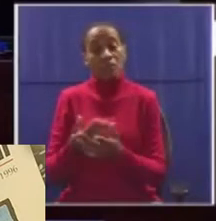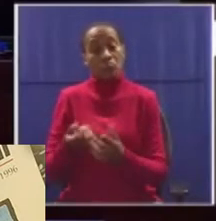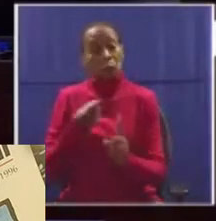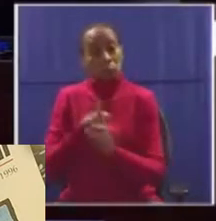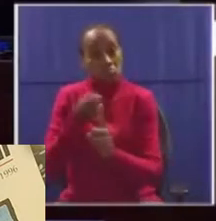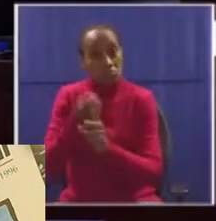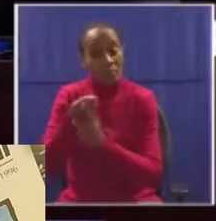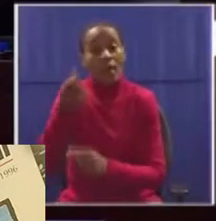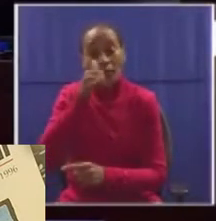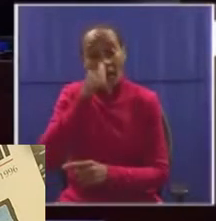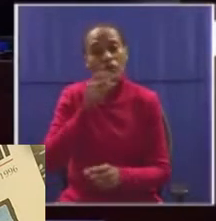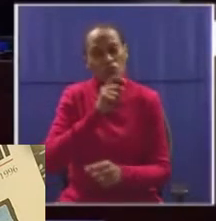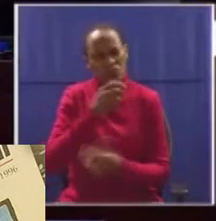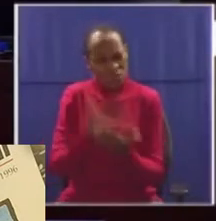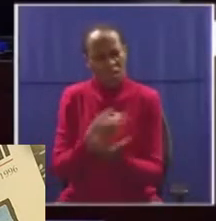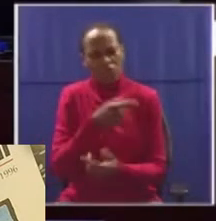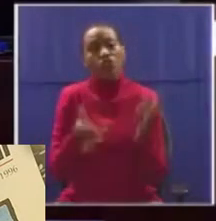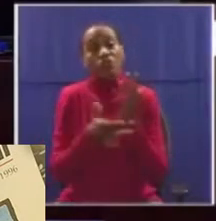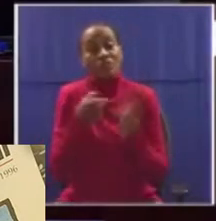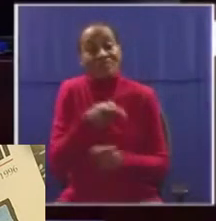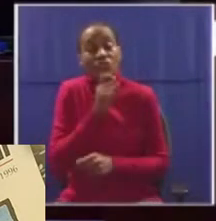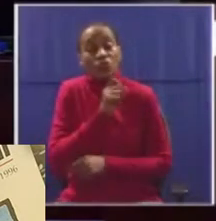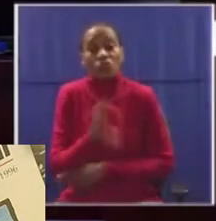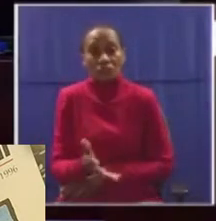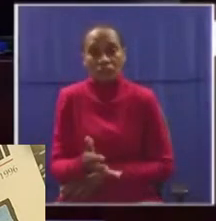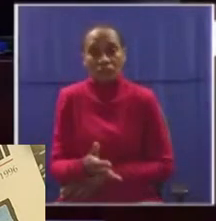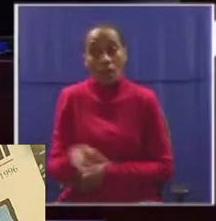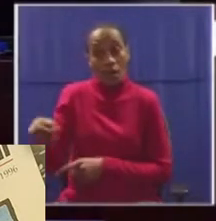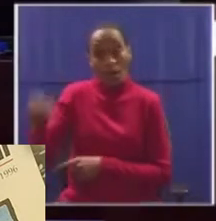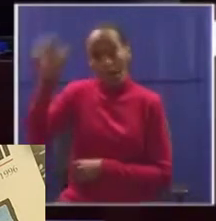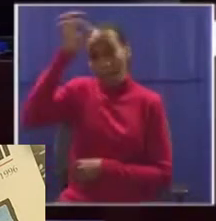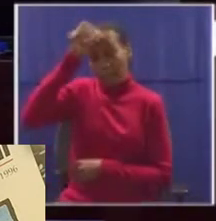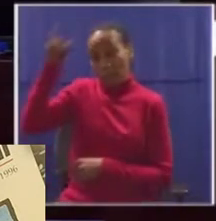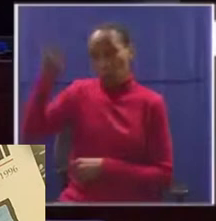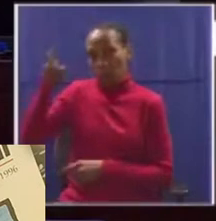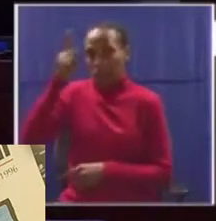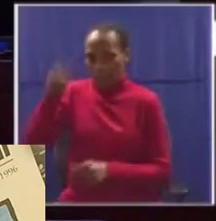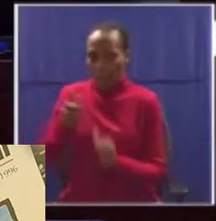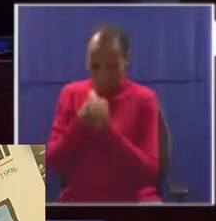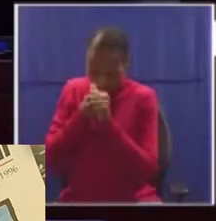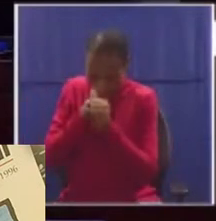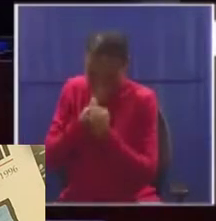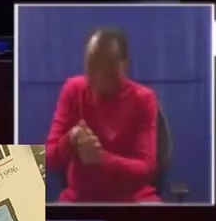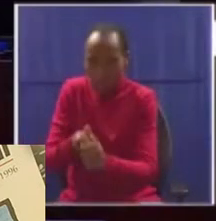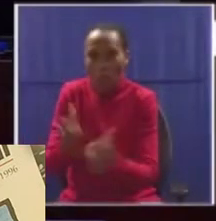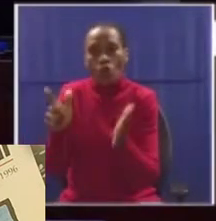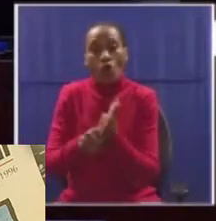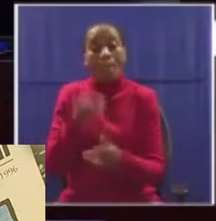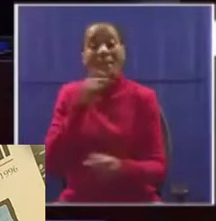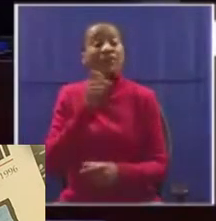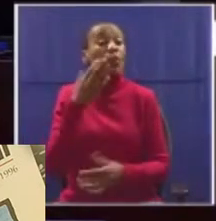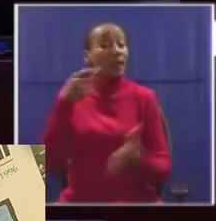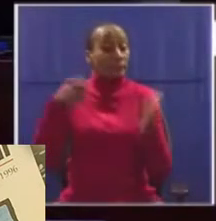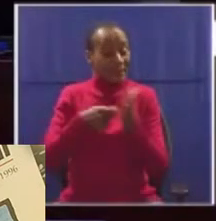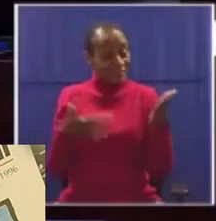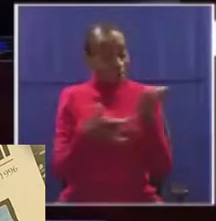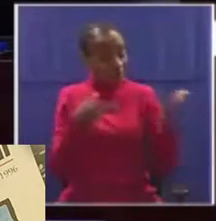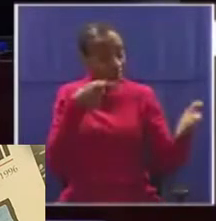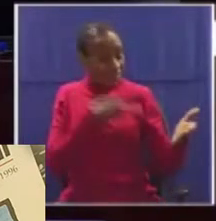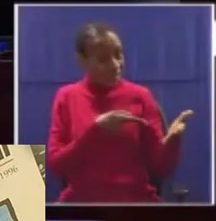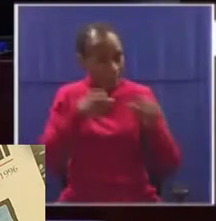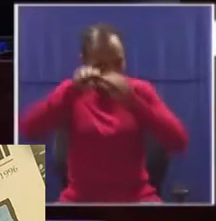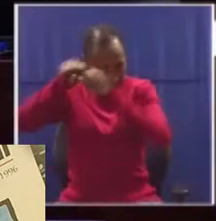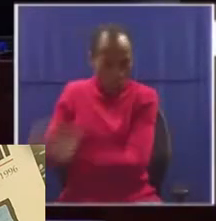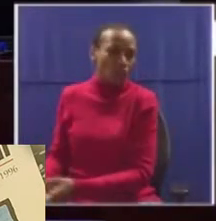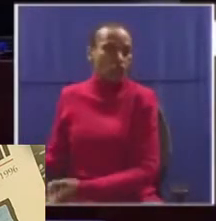Crime saps that is responsible to uphold the law broke the law themselves and